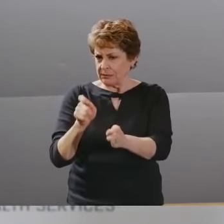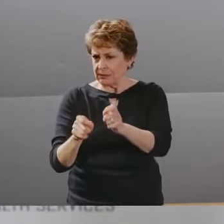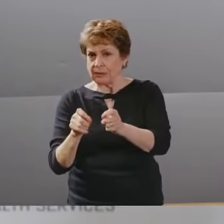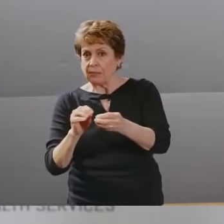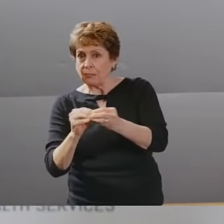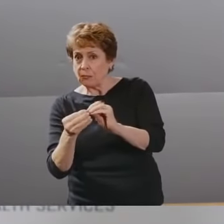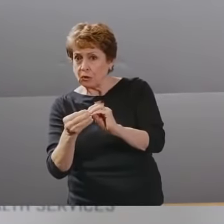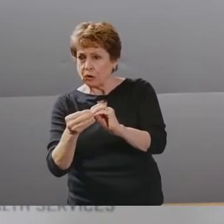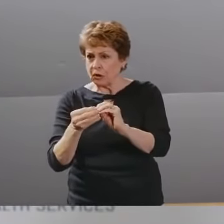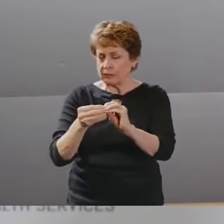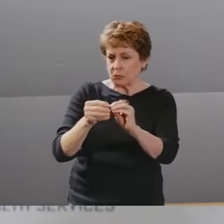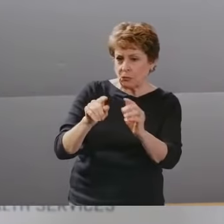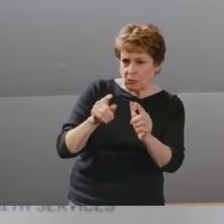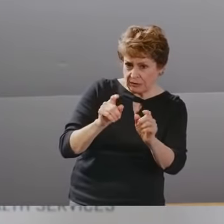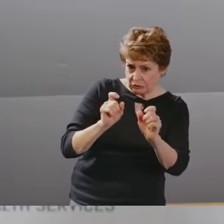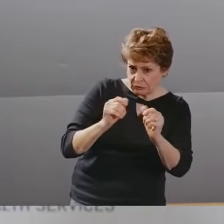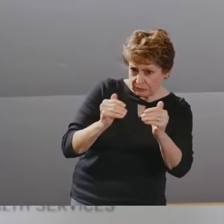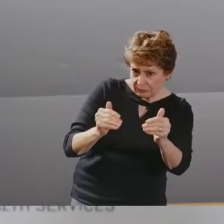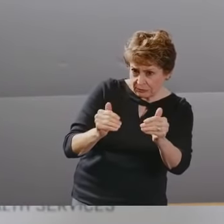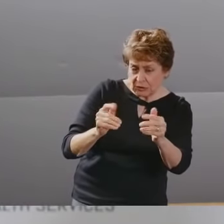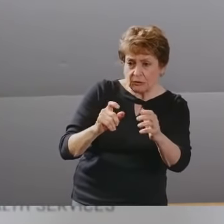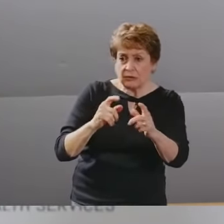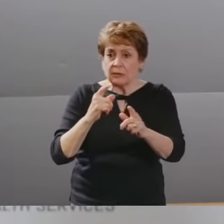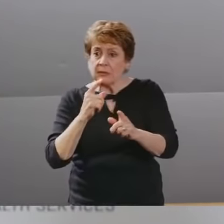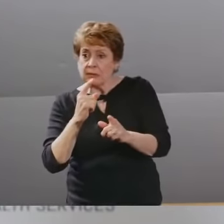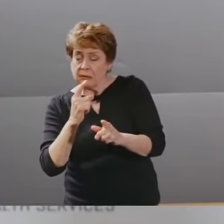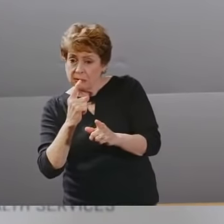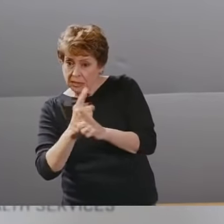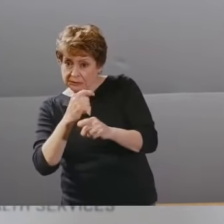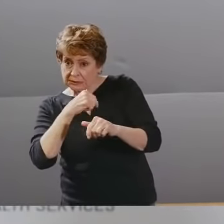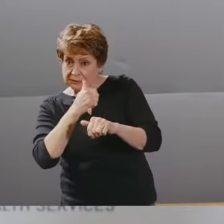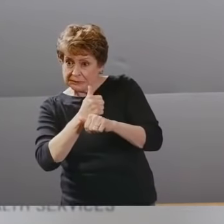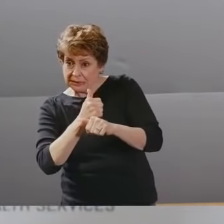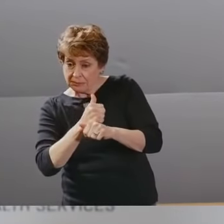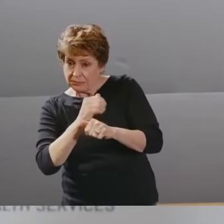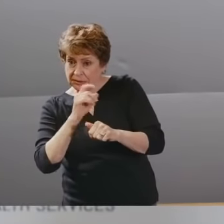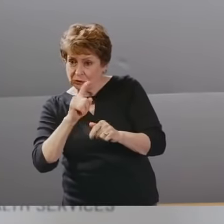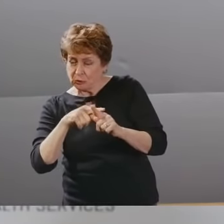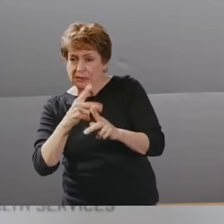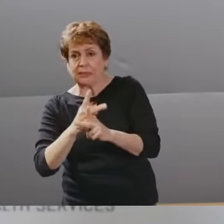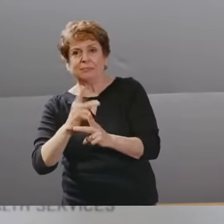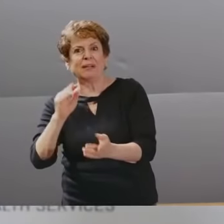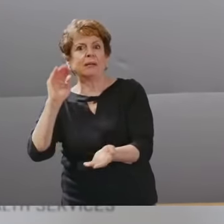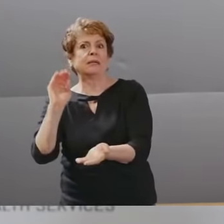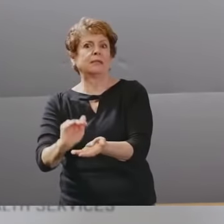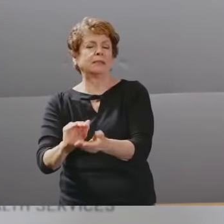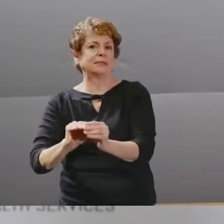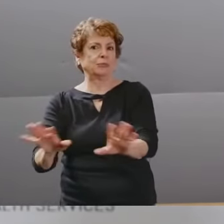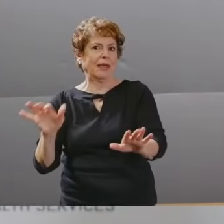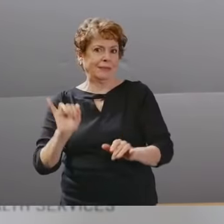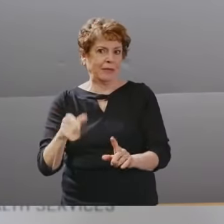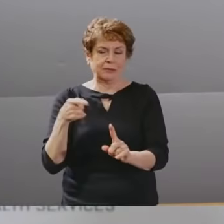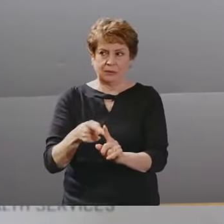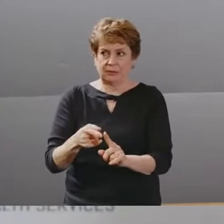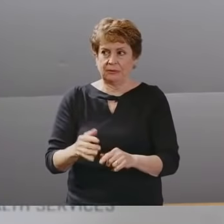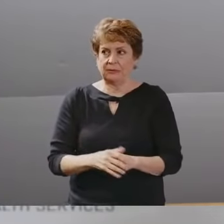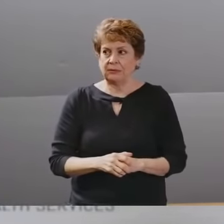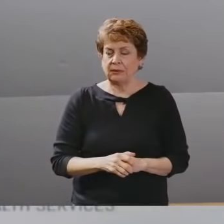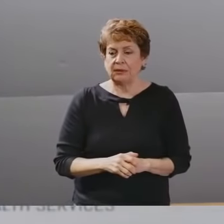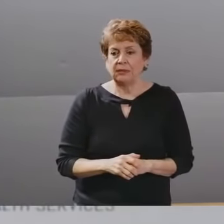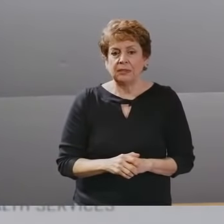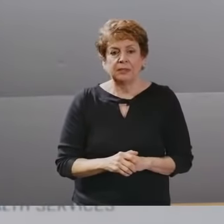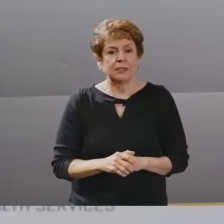right mitigation steps in place, and we're going to keep pressing. come back, we'll go to Howie. Hi,